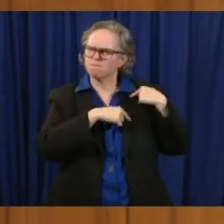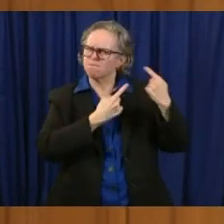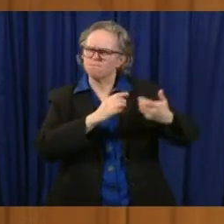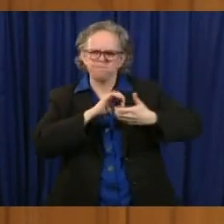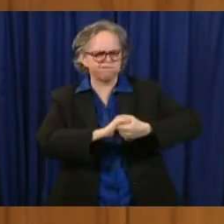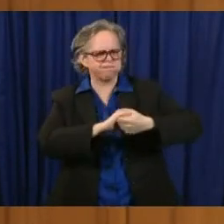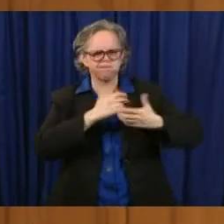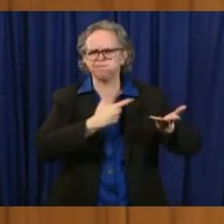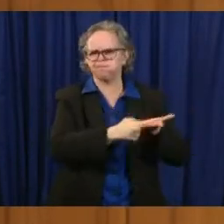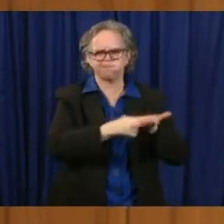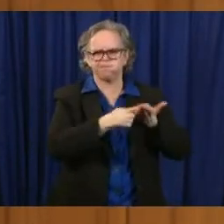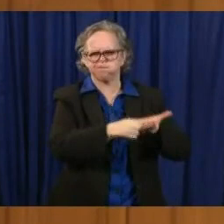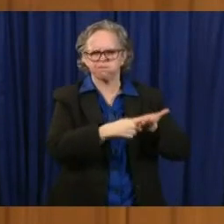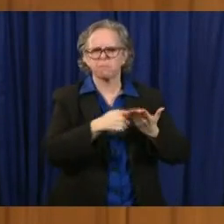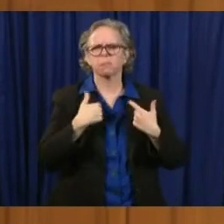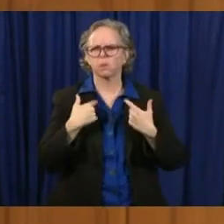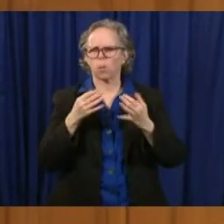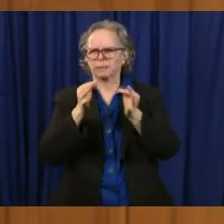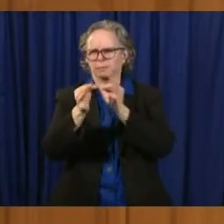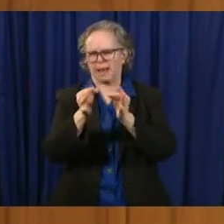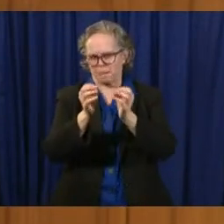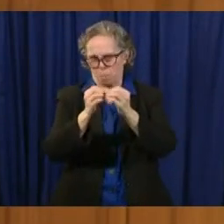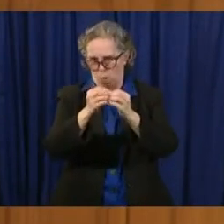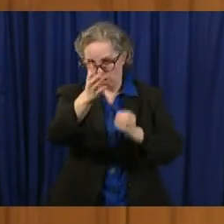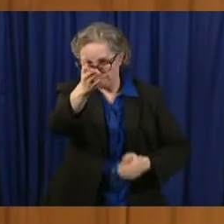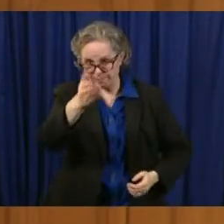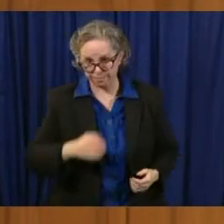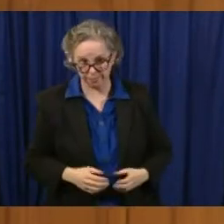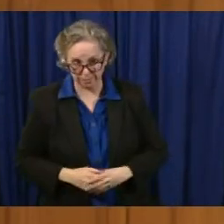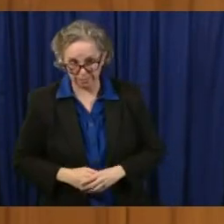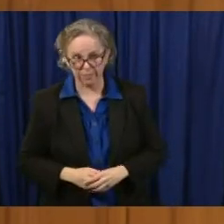it. First of all, you know, our prisons